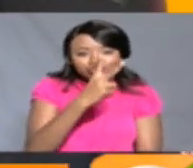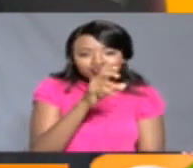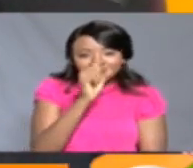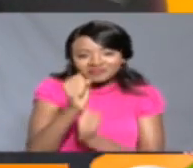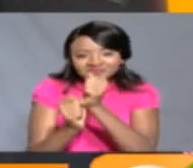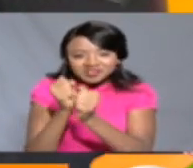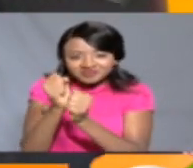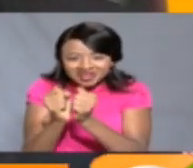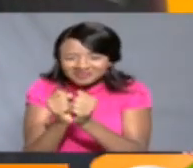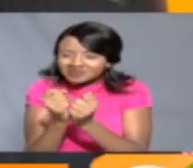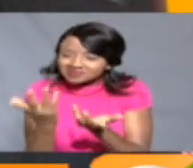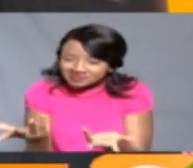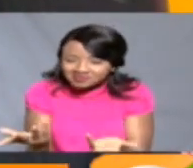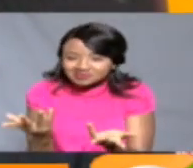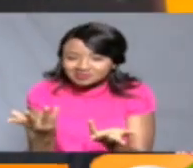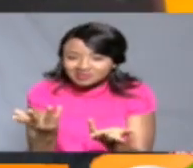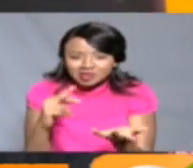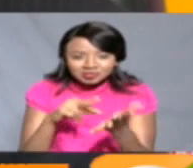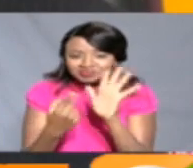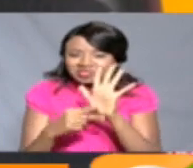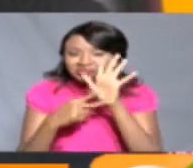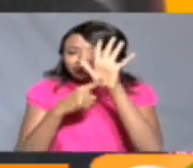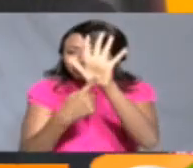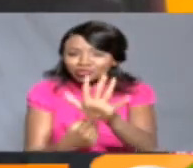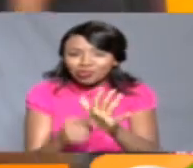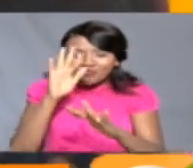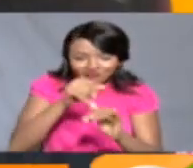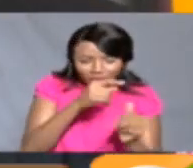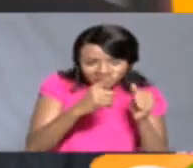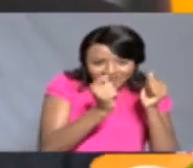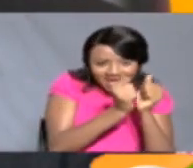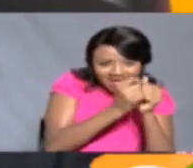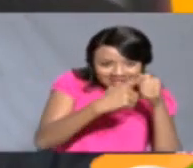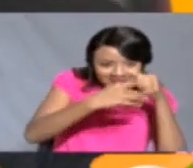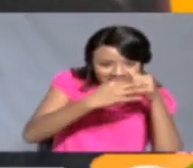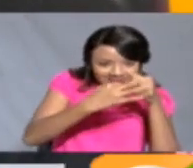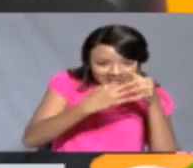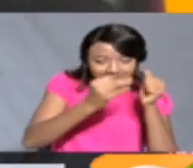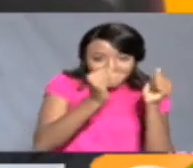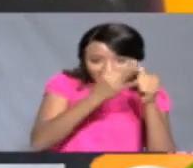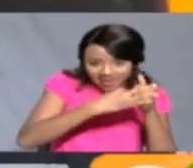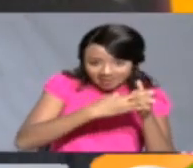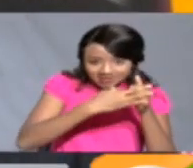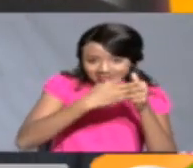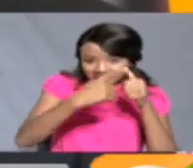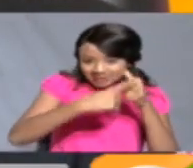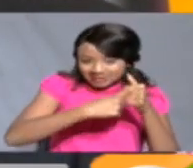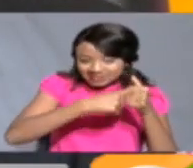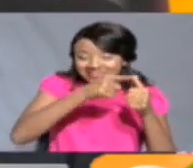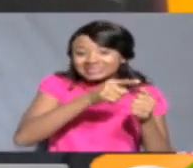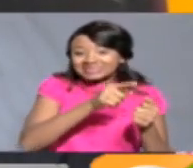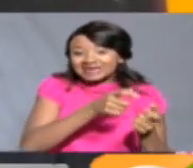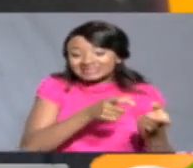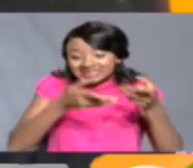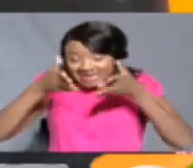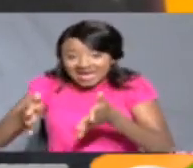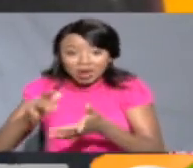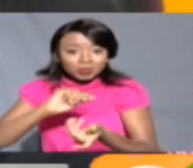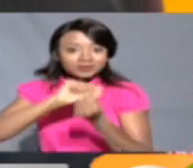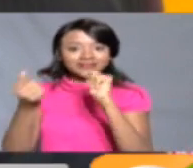Simply on a pro rata basis, it shows that from 86 to now, the cost has trebled.